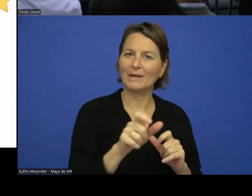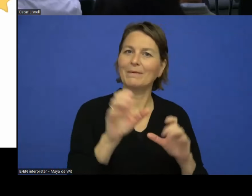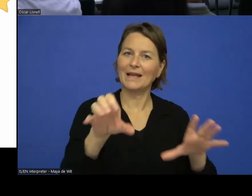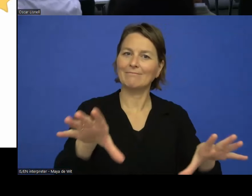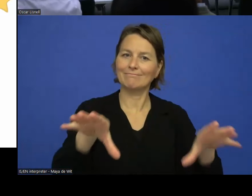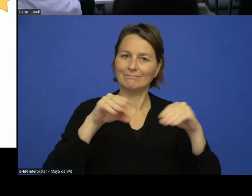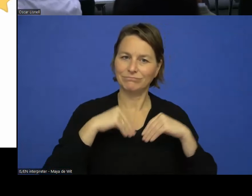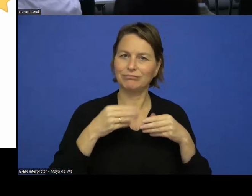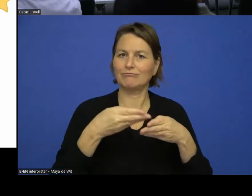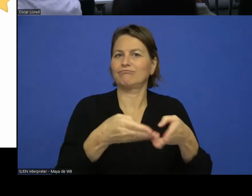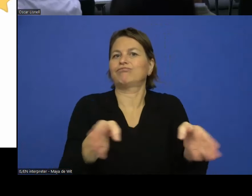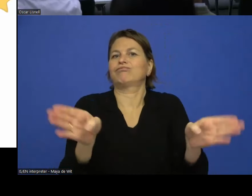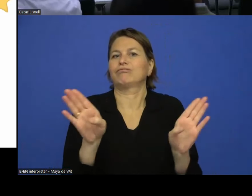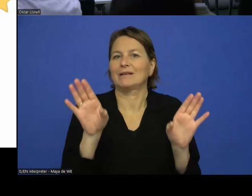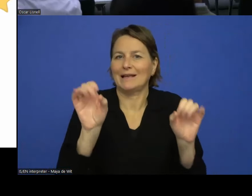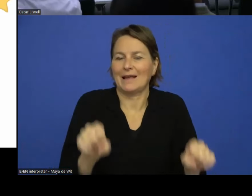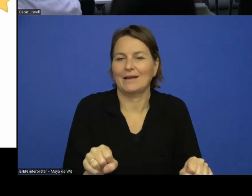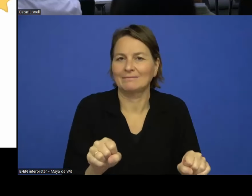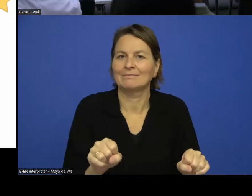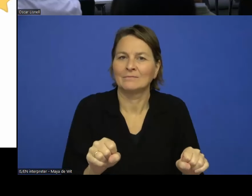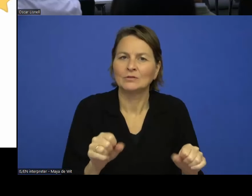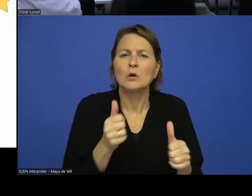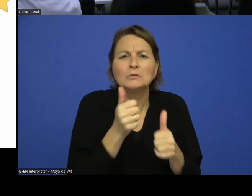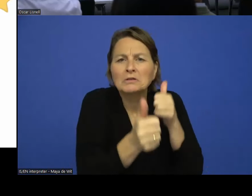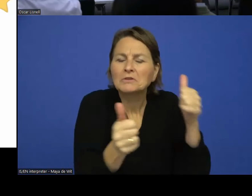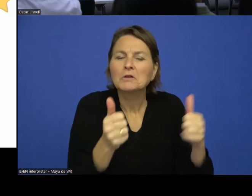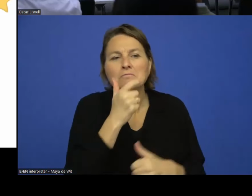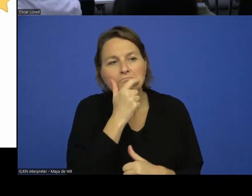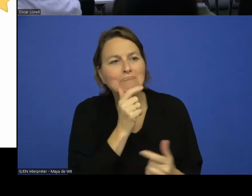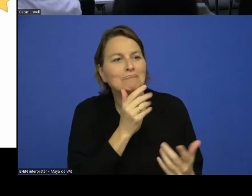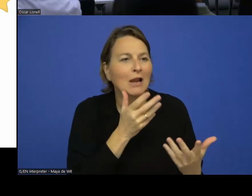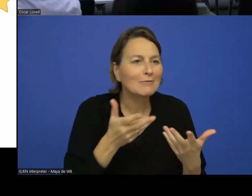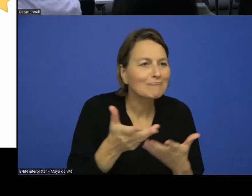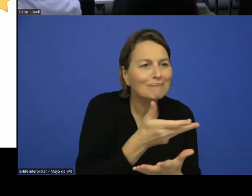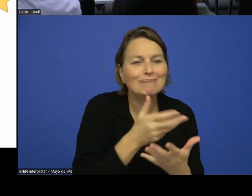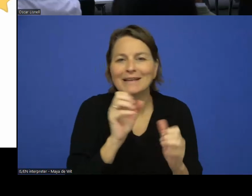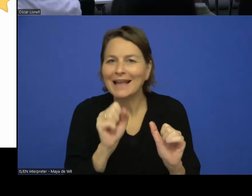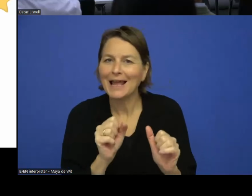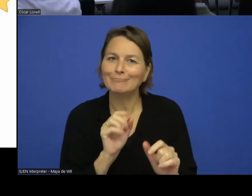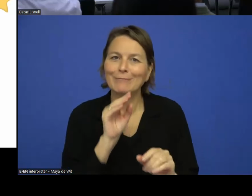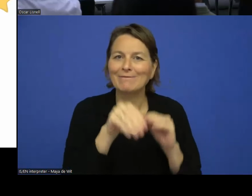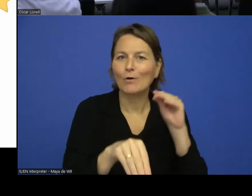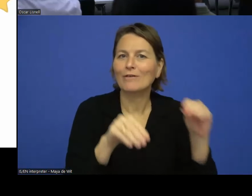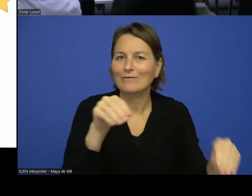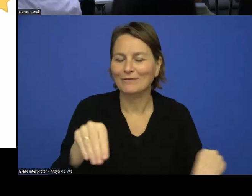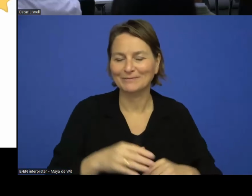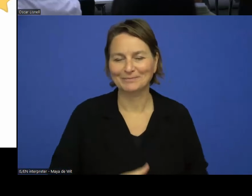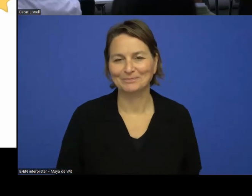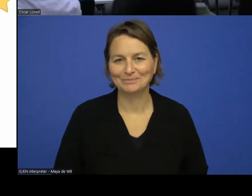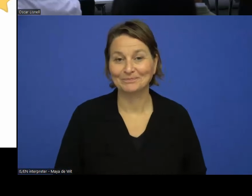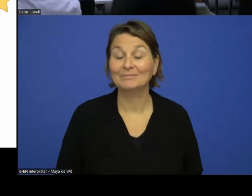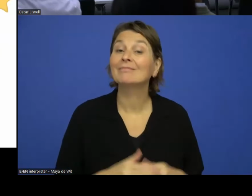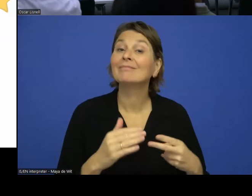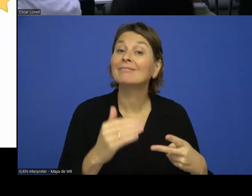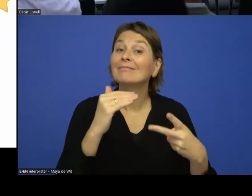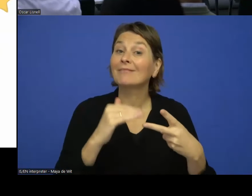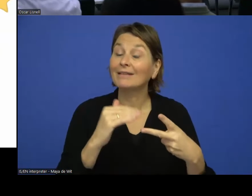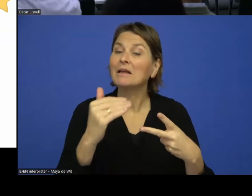can interact with them in their own way. Then we are creating a platform to